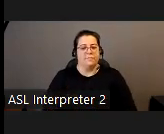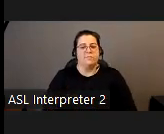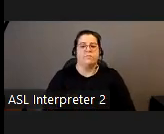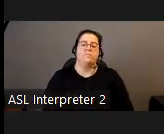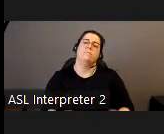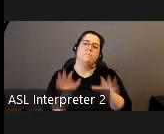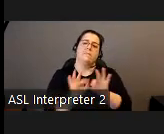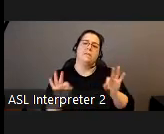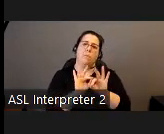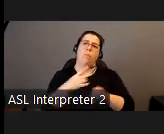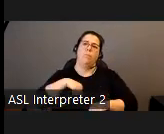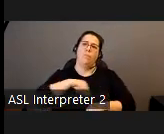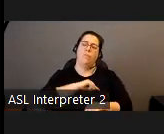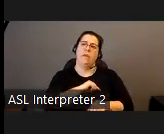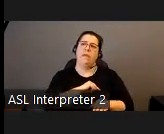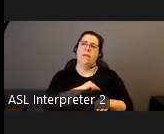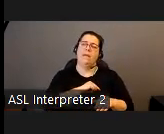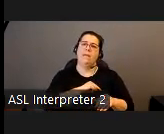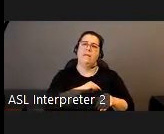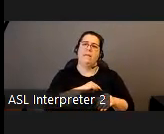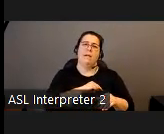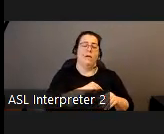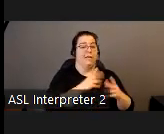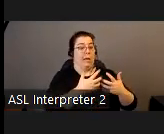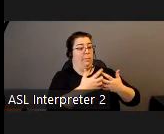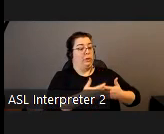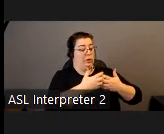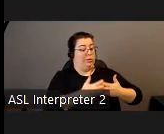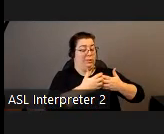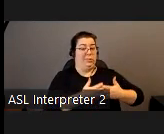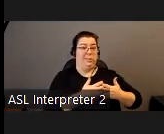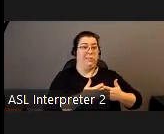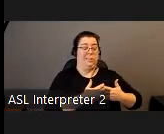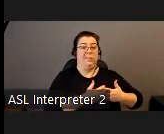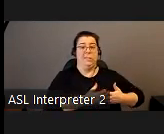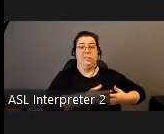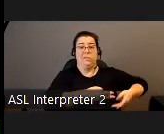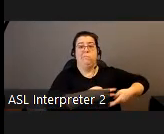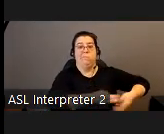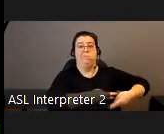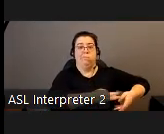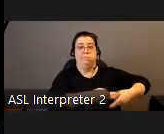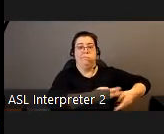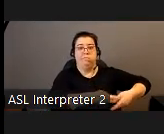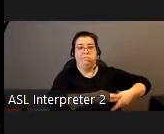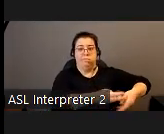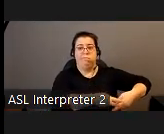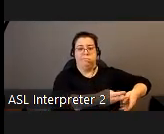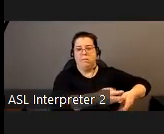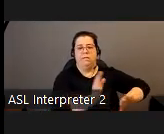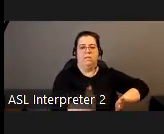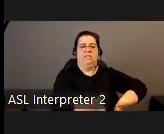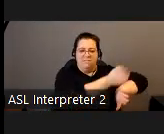moves us from being kind of working machines, which is, I think, the way we're kind of produced in our society right now, to